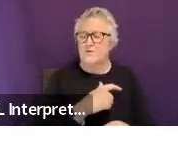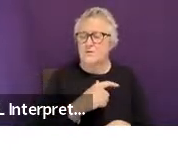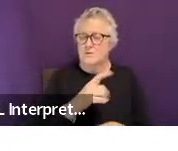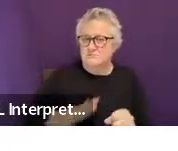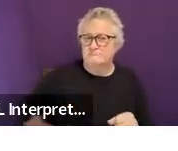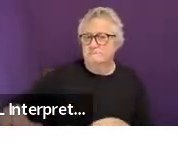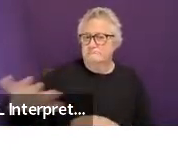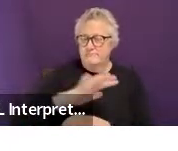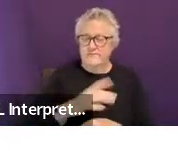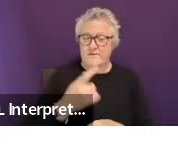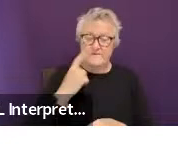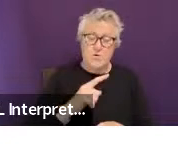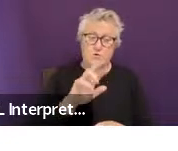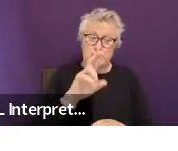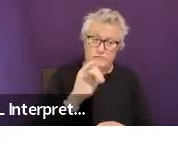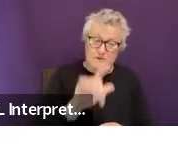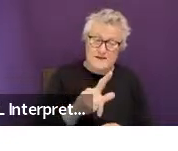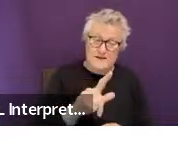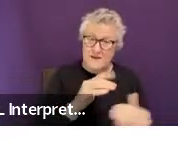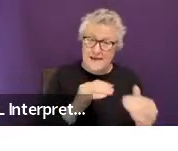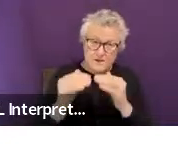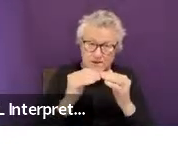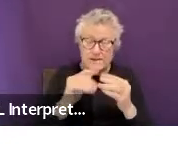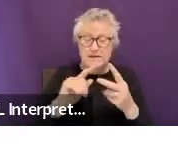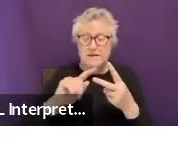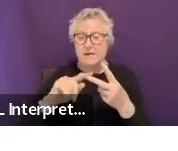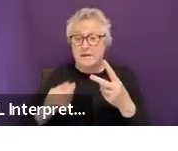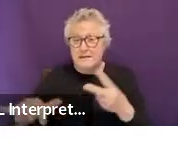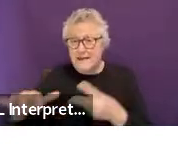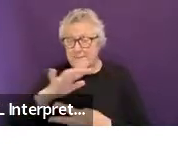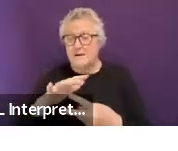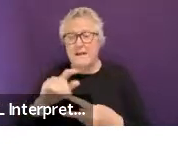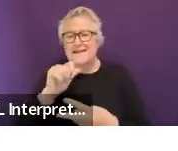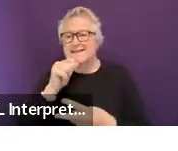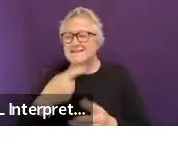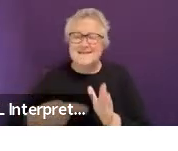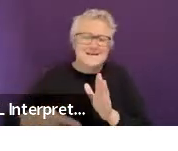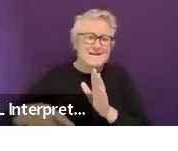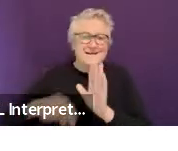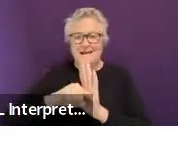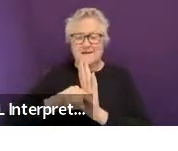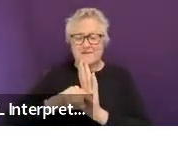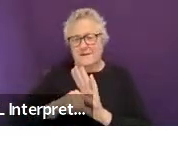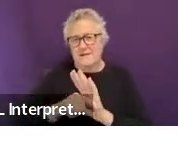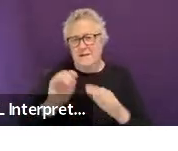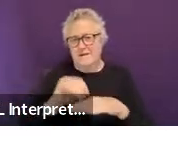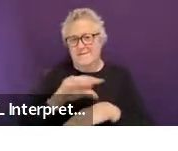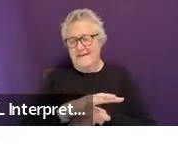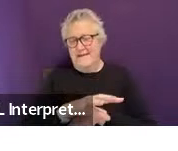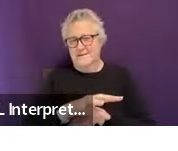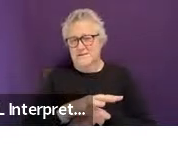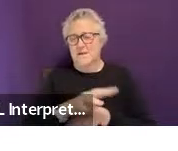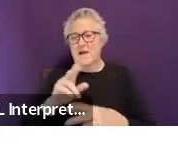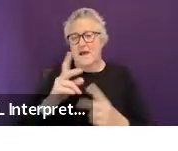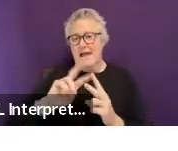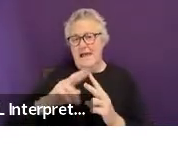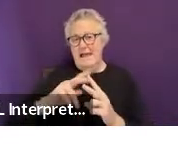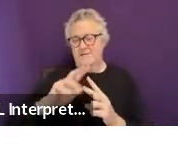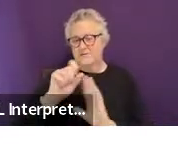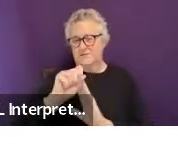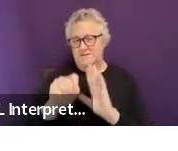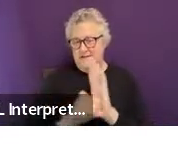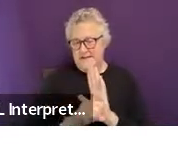and economic equity, and doesn't adversely impact the finances of either state's transportation system. To date, over